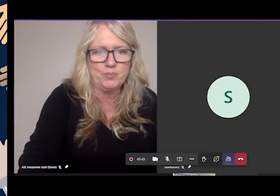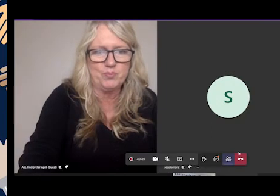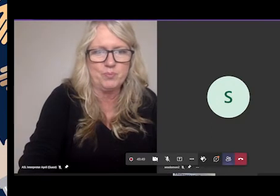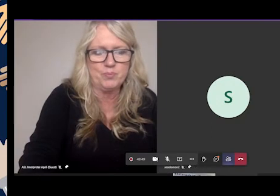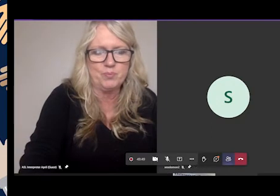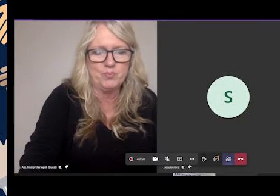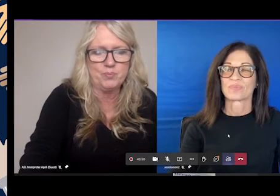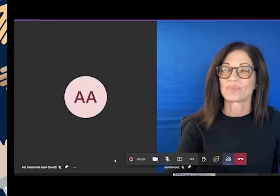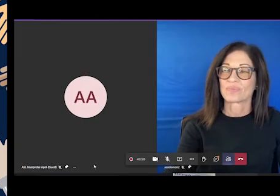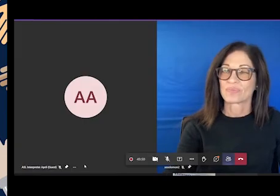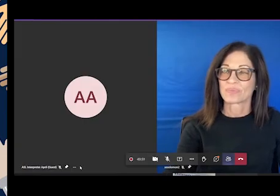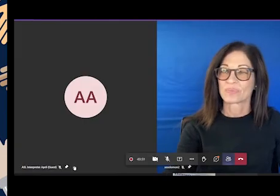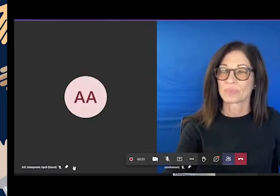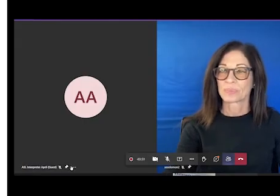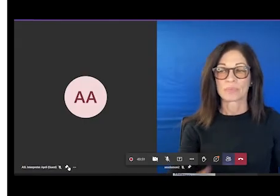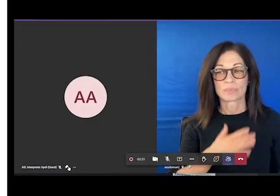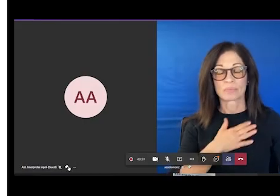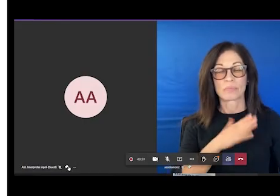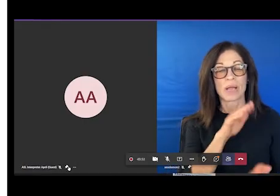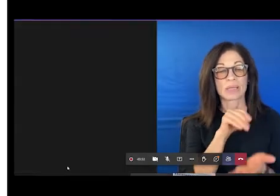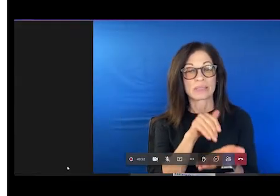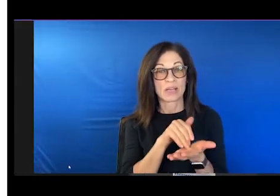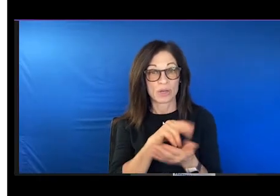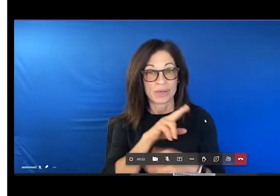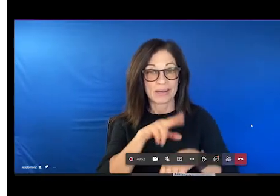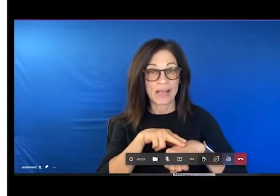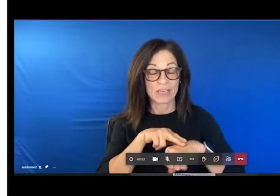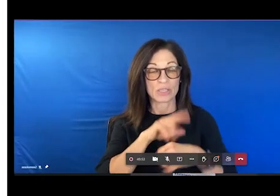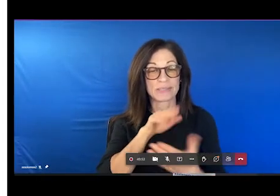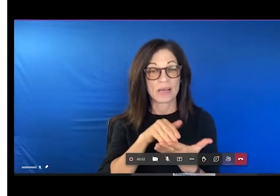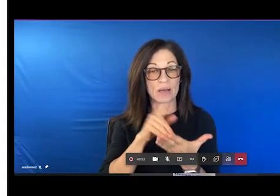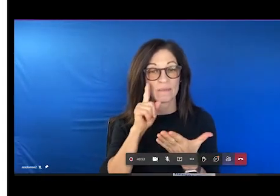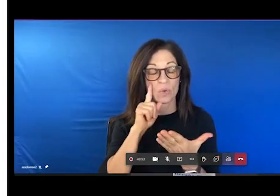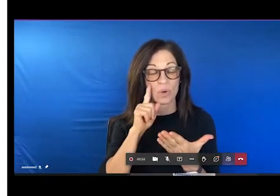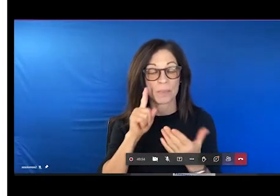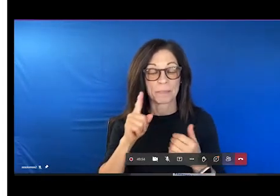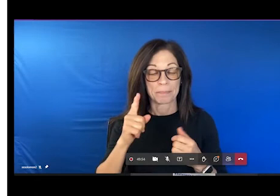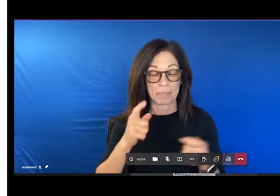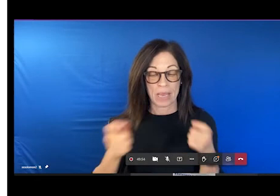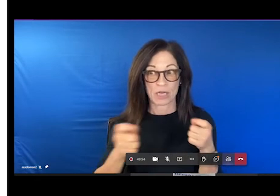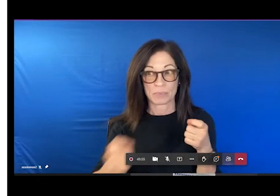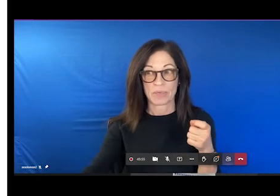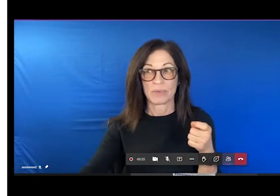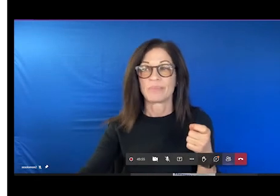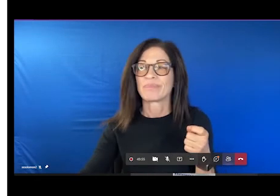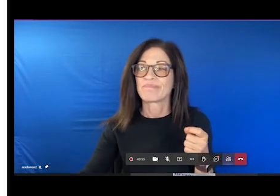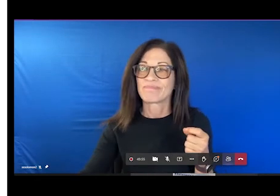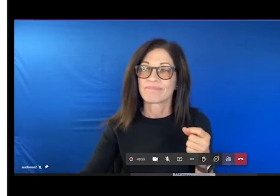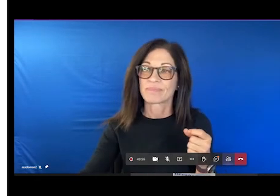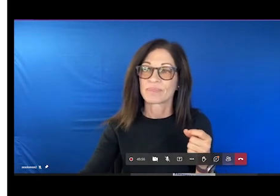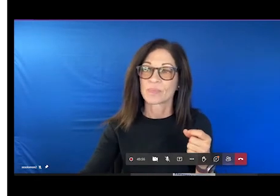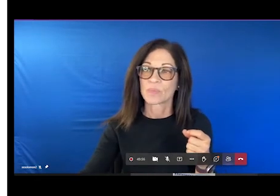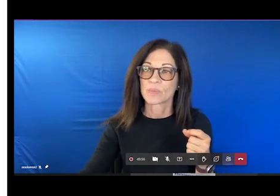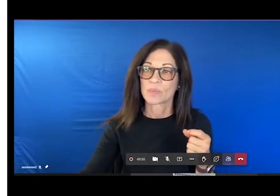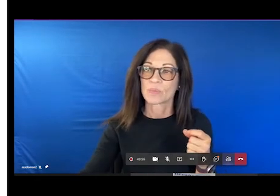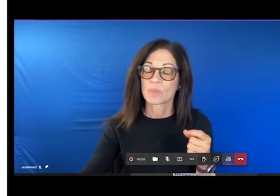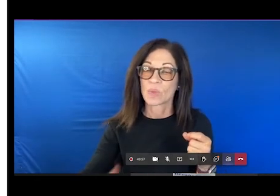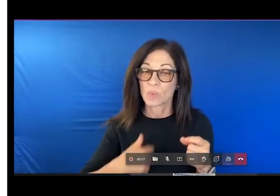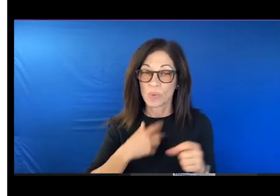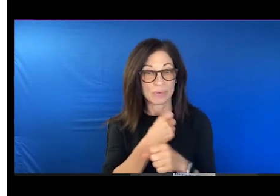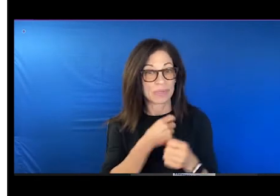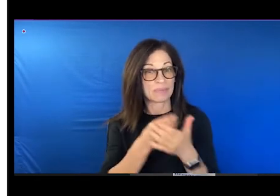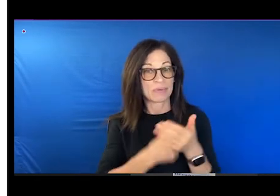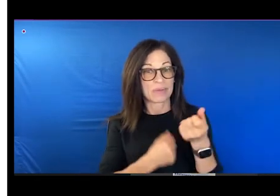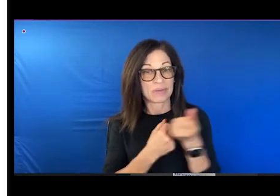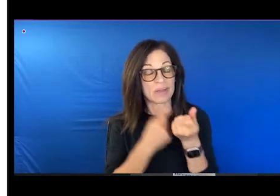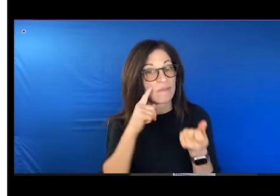slide, please. My center, the National Center for Mobility Management, is funded to do just that, to